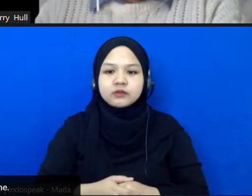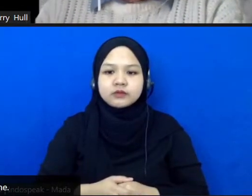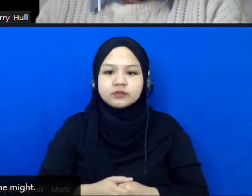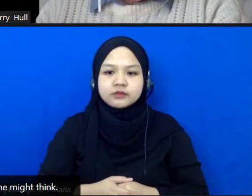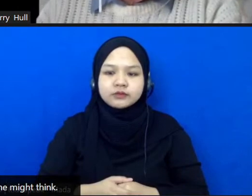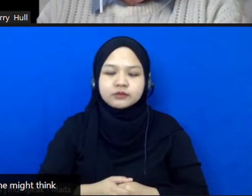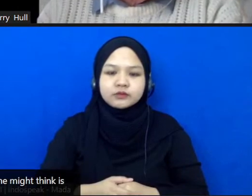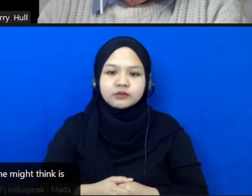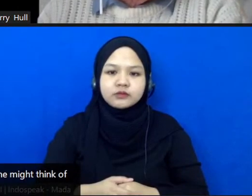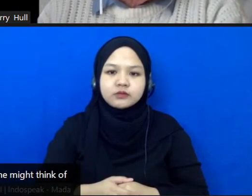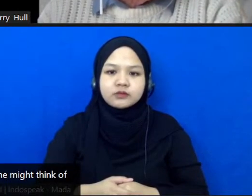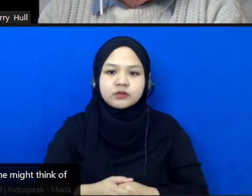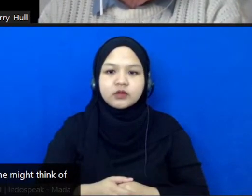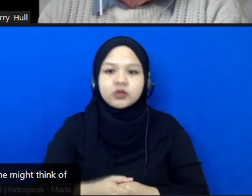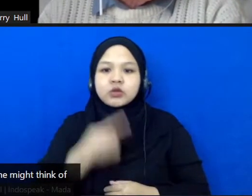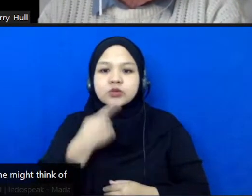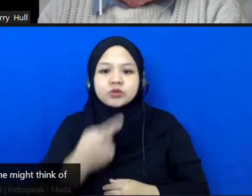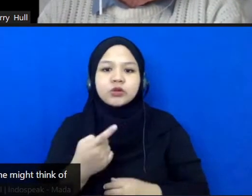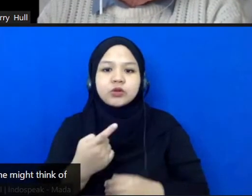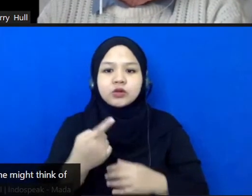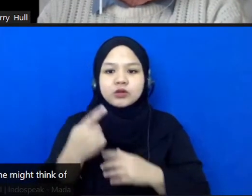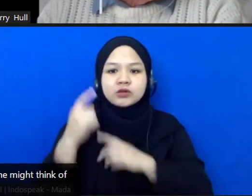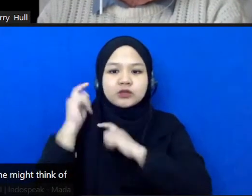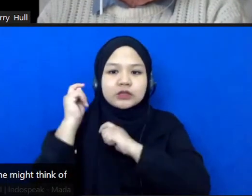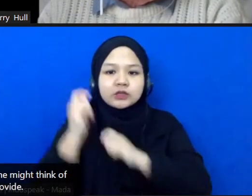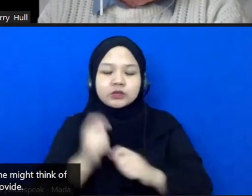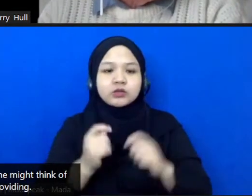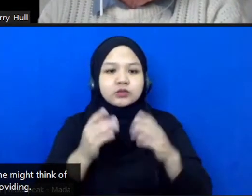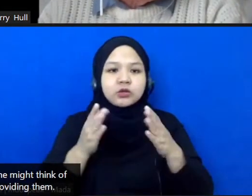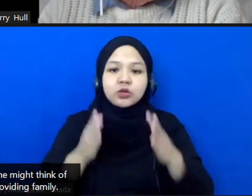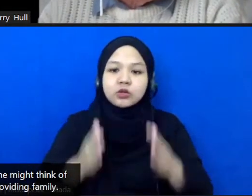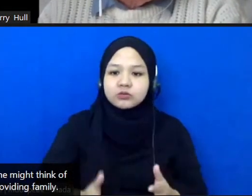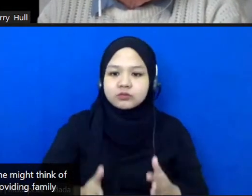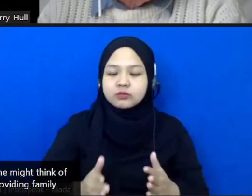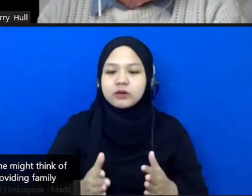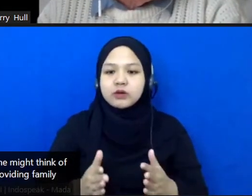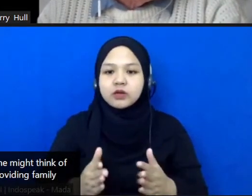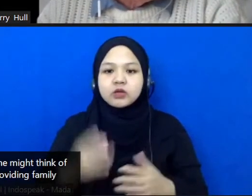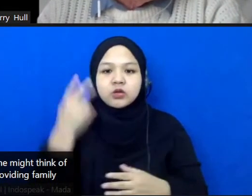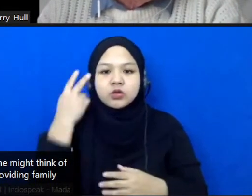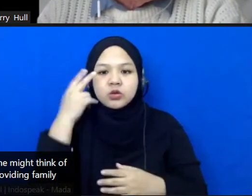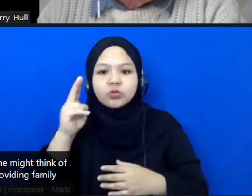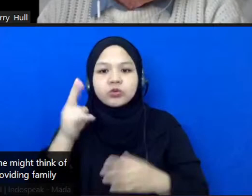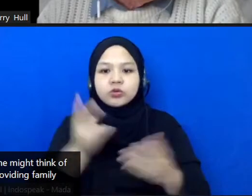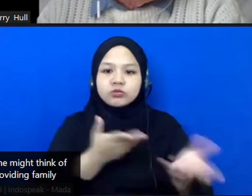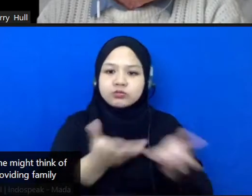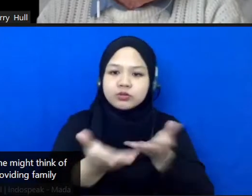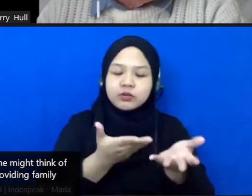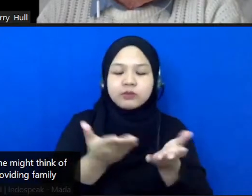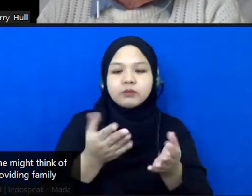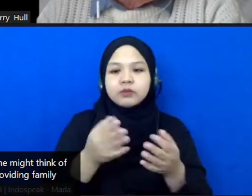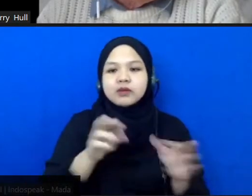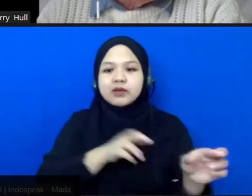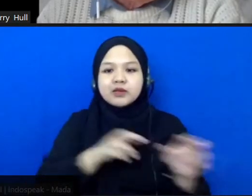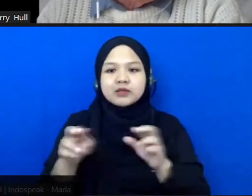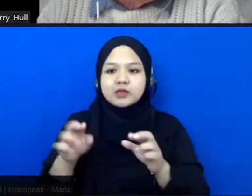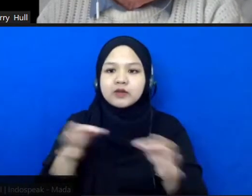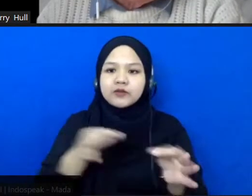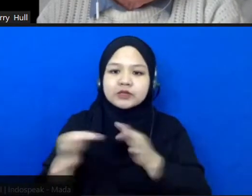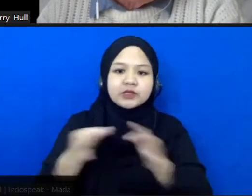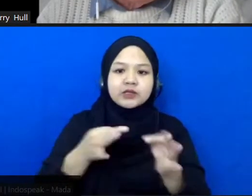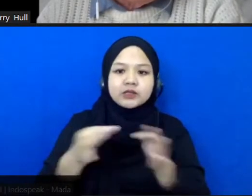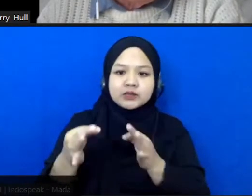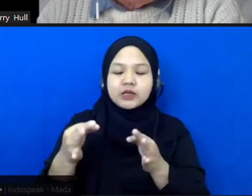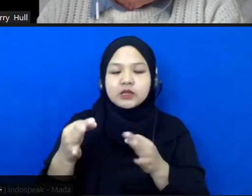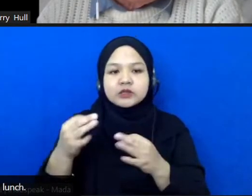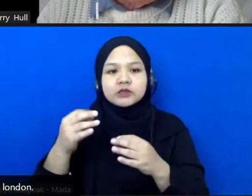think of their traditional role, which of course is providing family planning facilities? You may know there's a program here